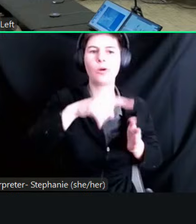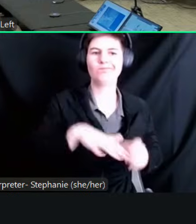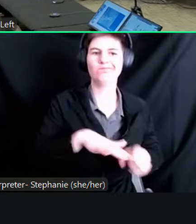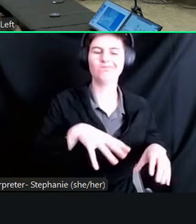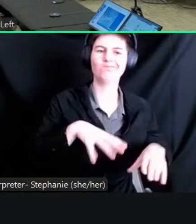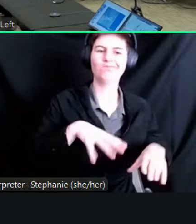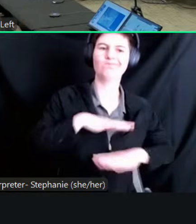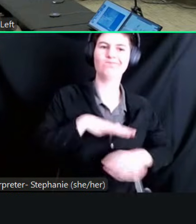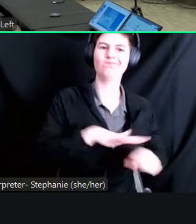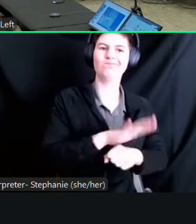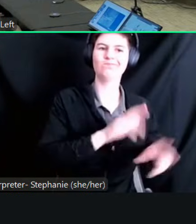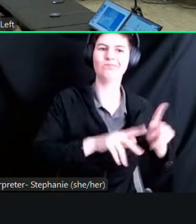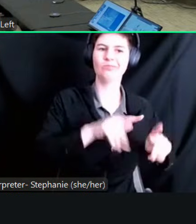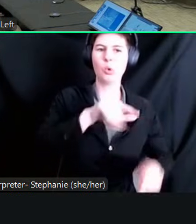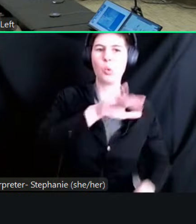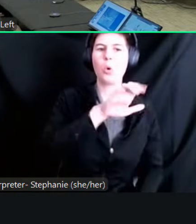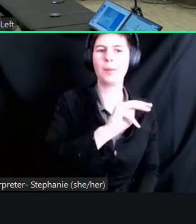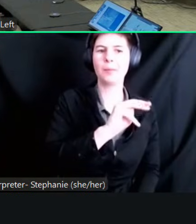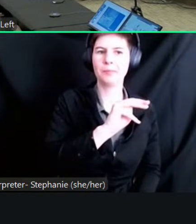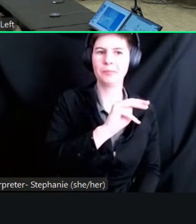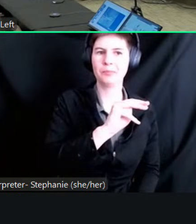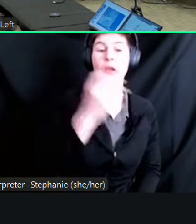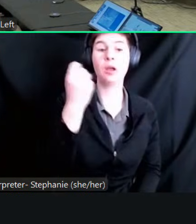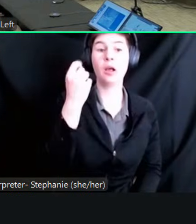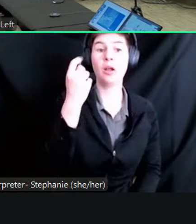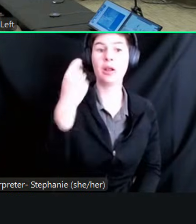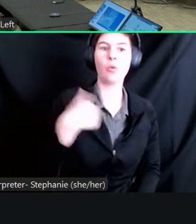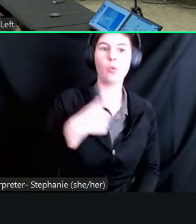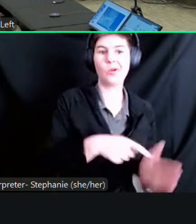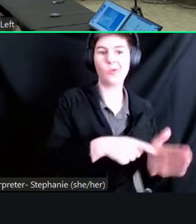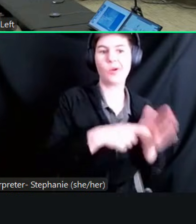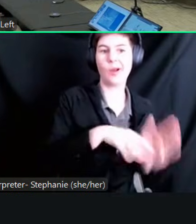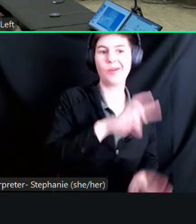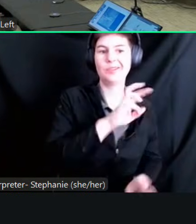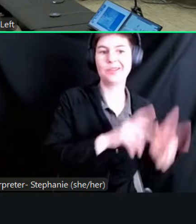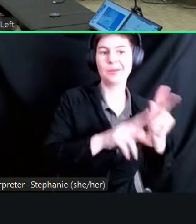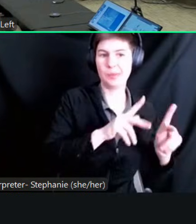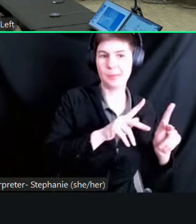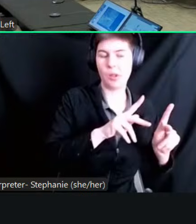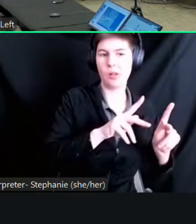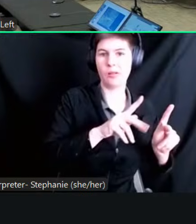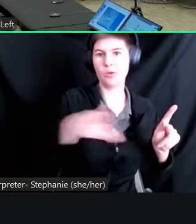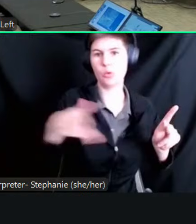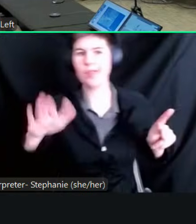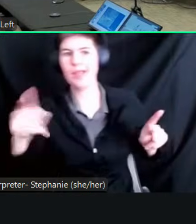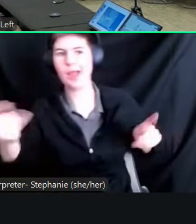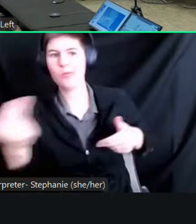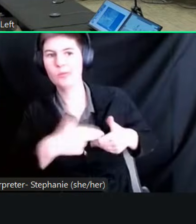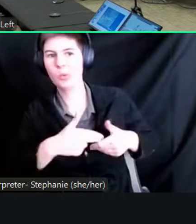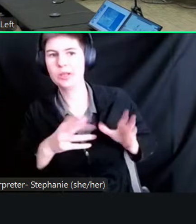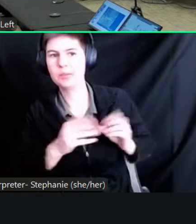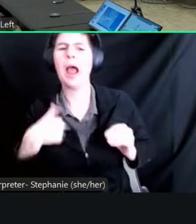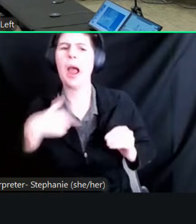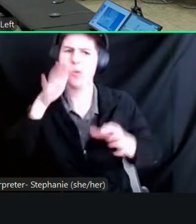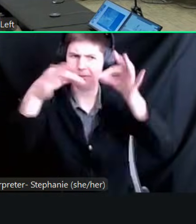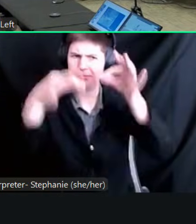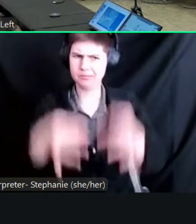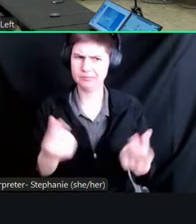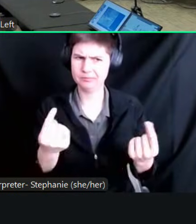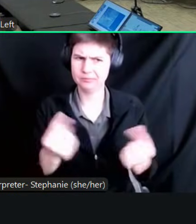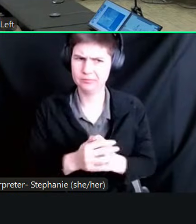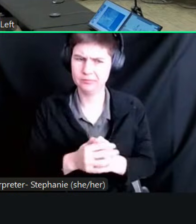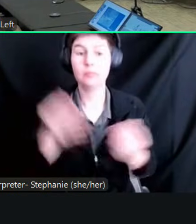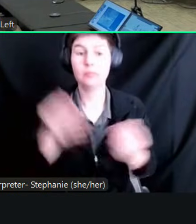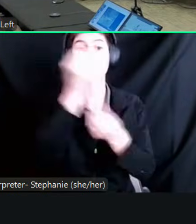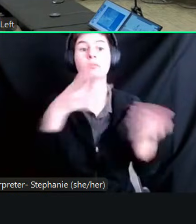actually allow her entrance into the meeting, but Okay. I'm going to explain what we're going to do in 4 seconds. I will also note for the record